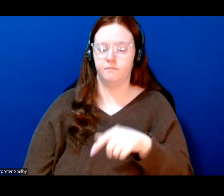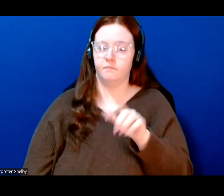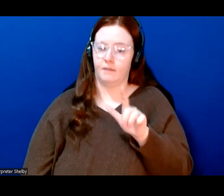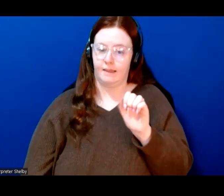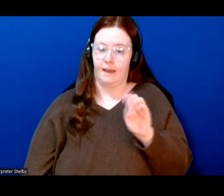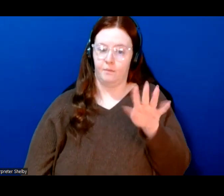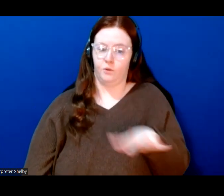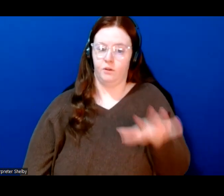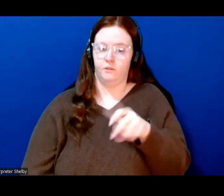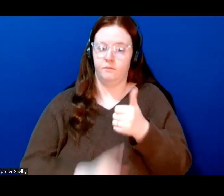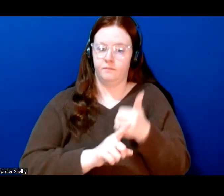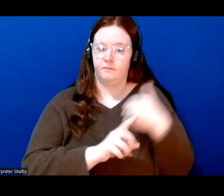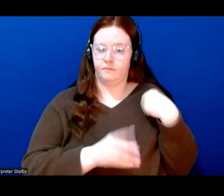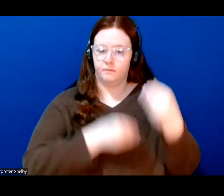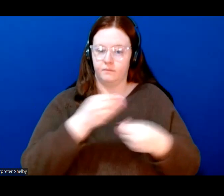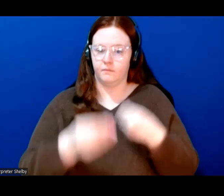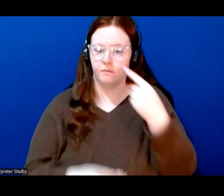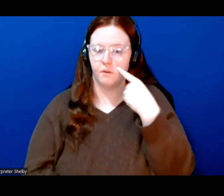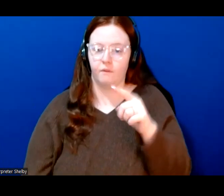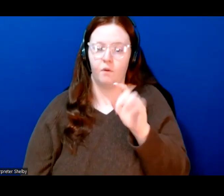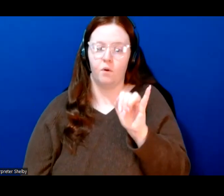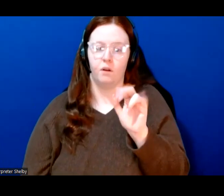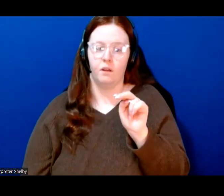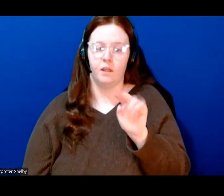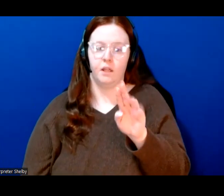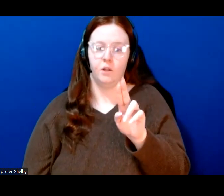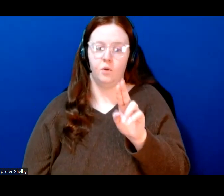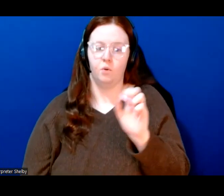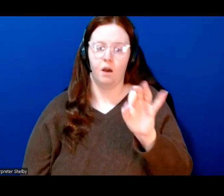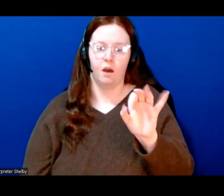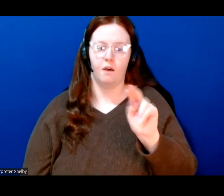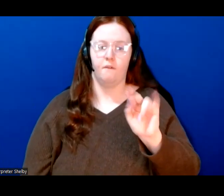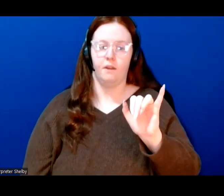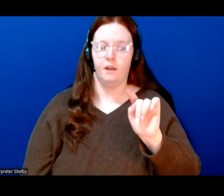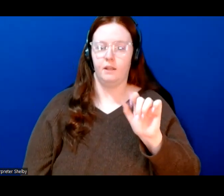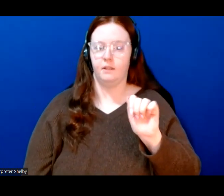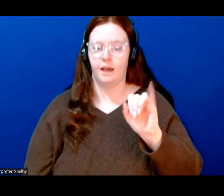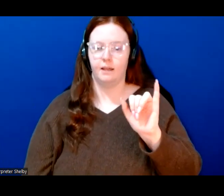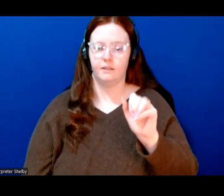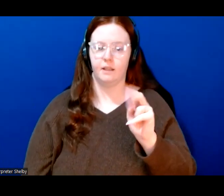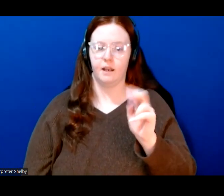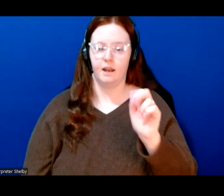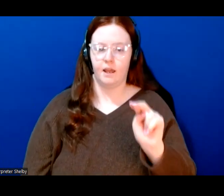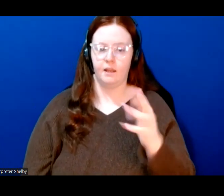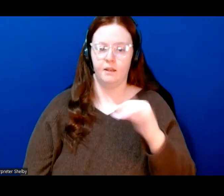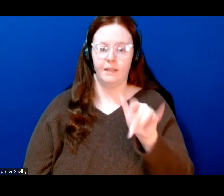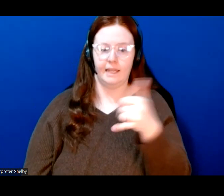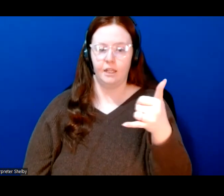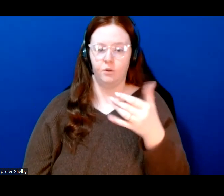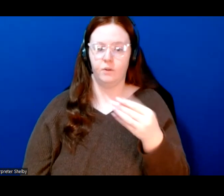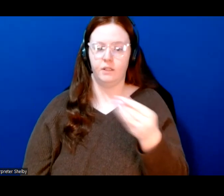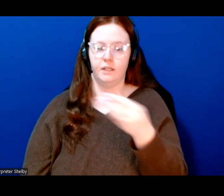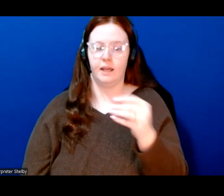homelands of the Inuit of Nitassinan and the Inuit of Nunatsiavut and the Inuit of